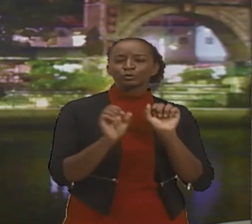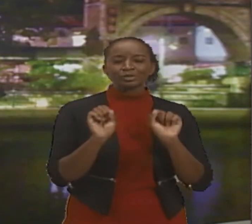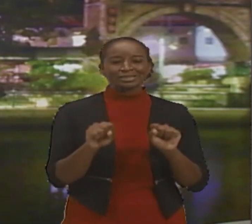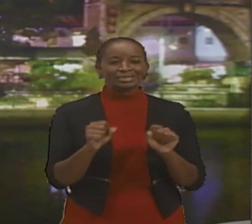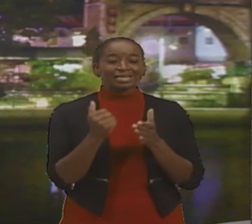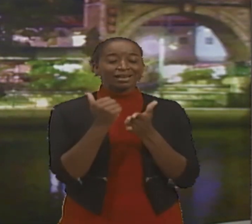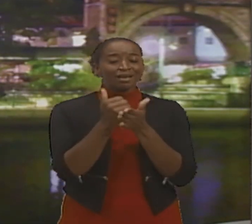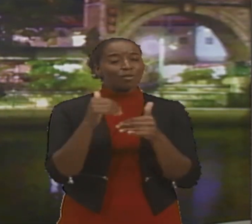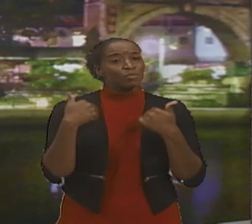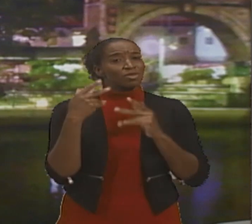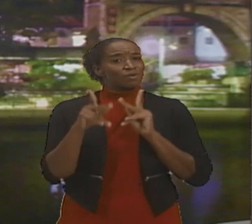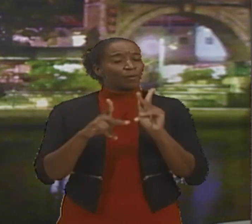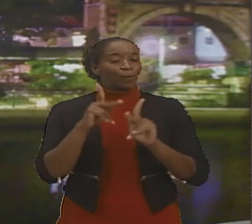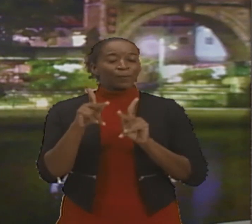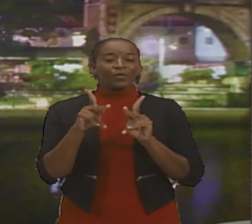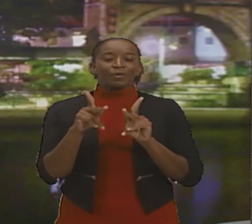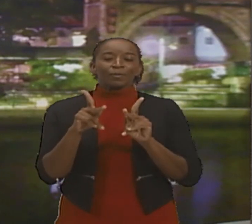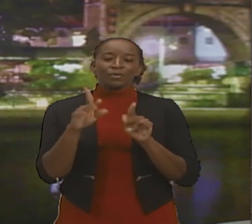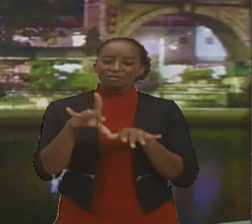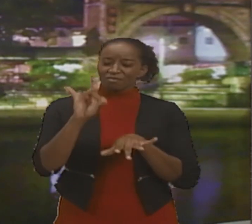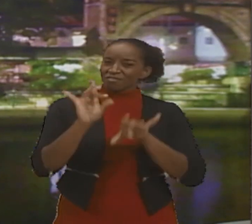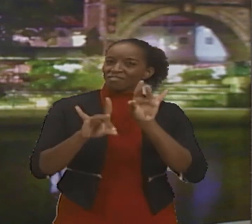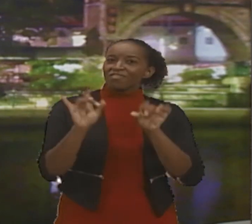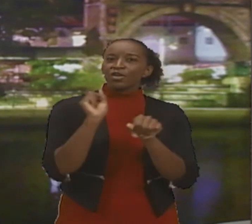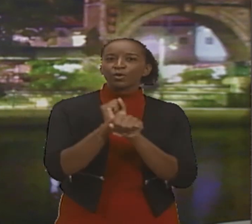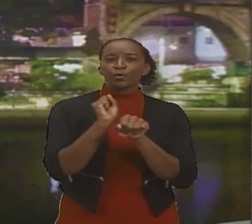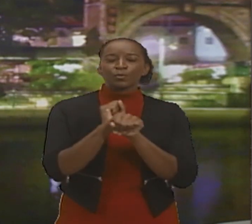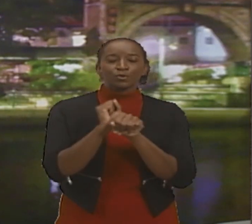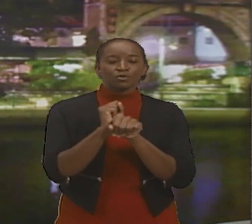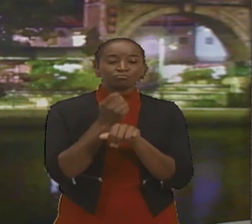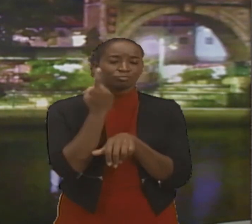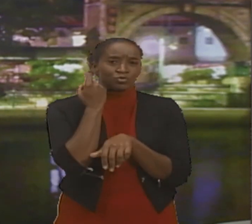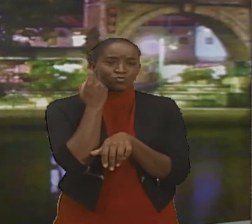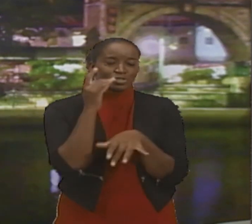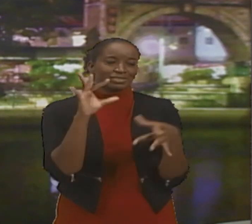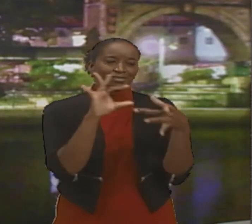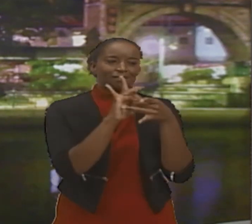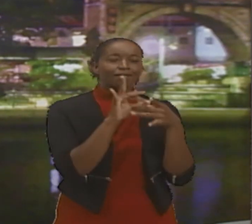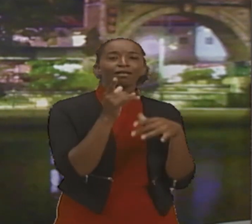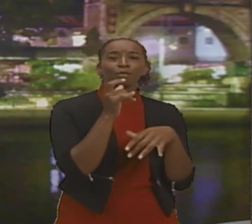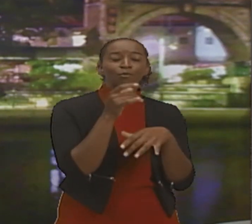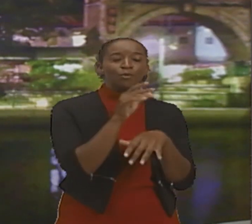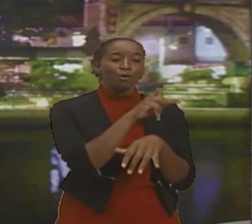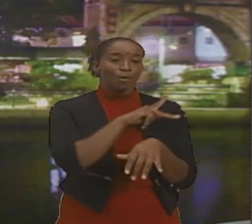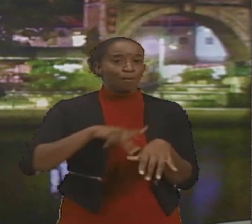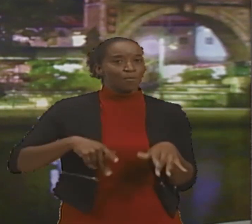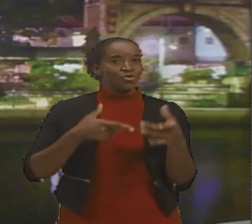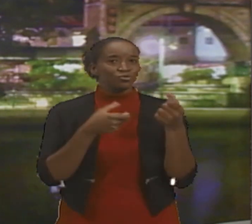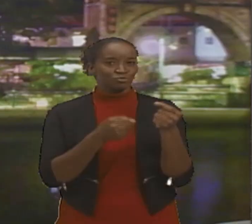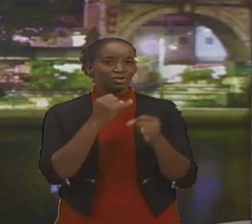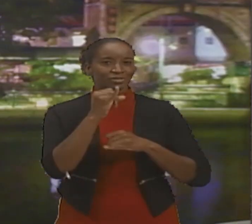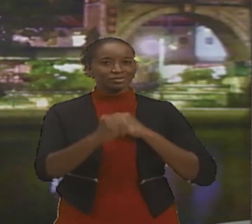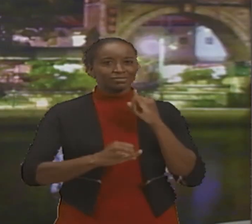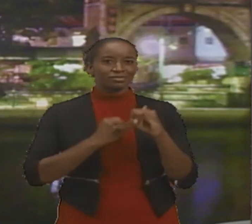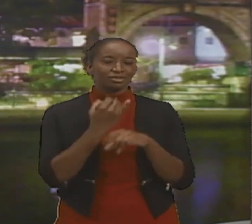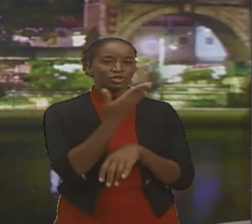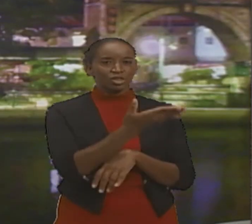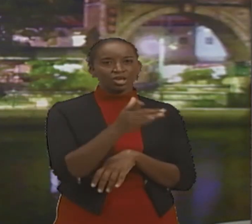youth unemployment. One of the more recent partnerships has been with the Prince's Trust International, a London-based charity.